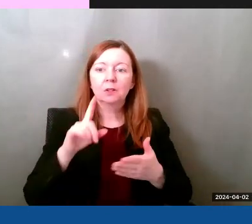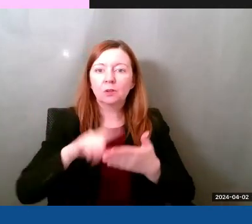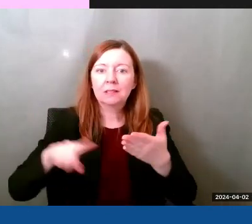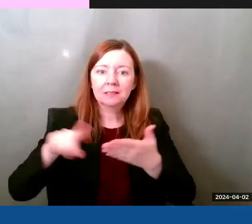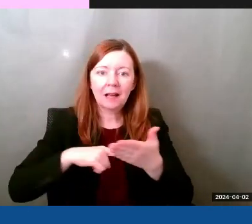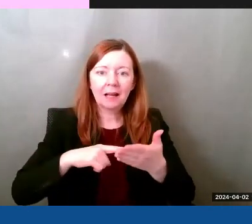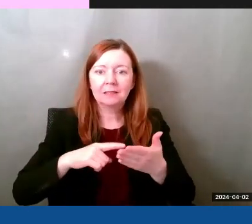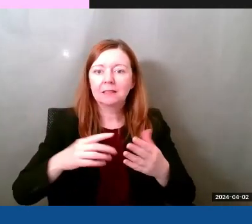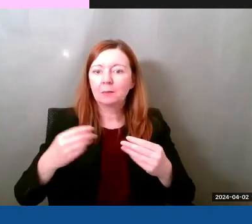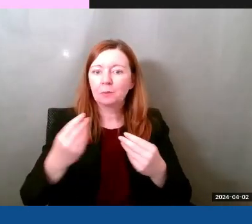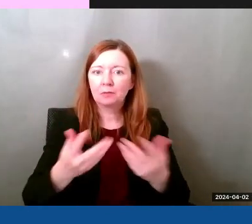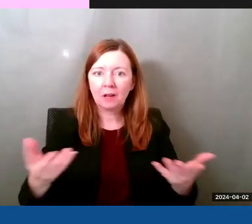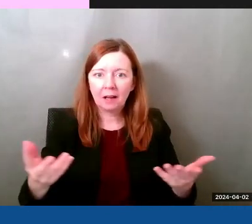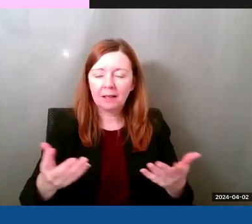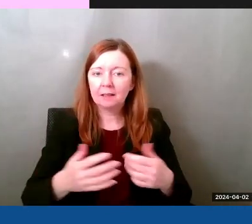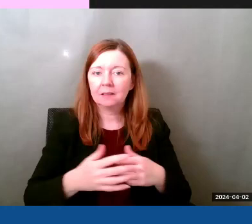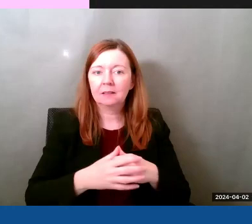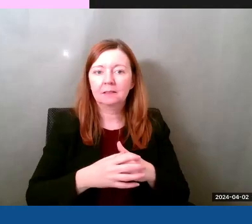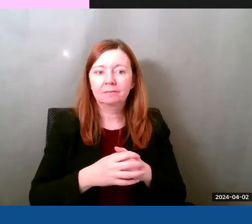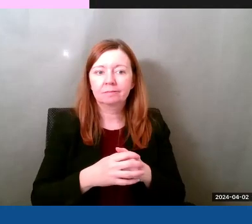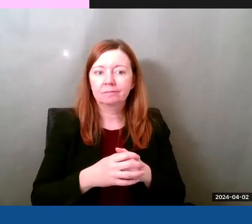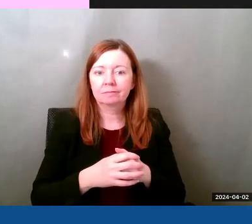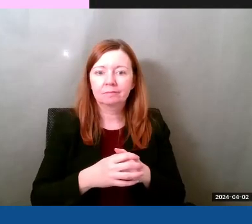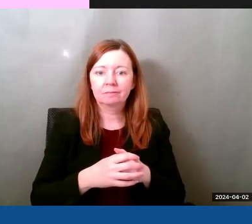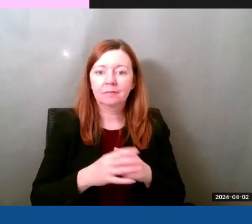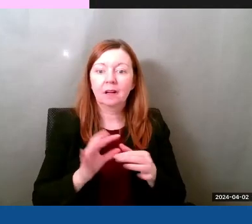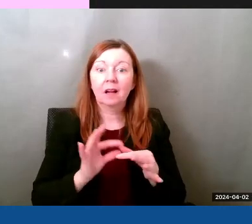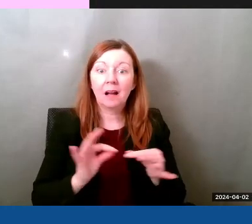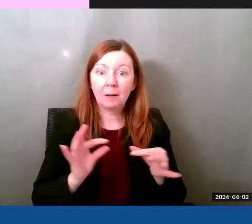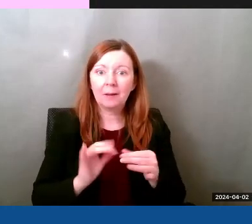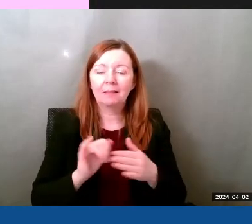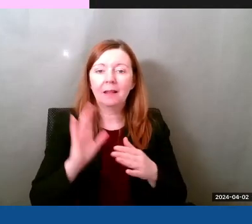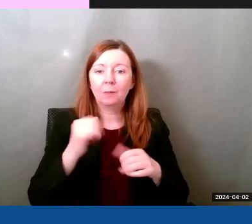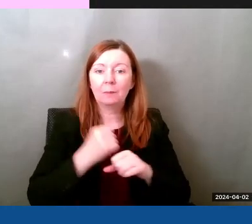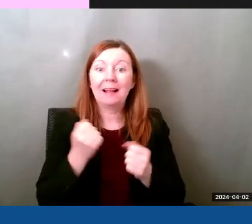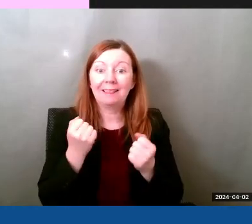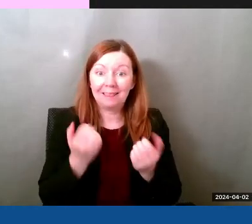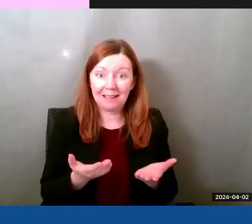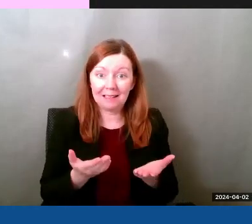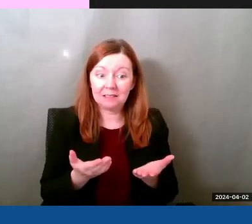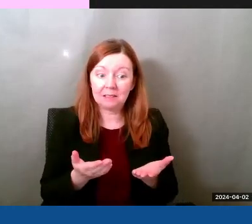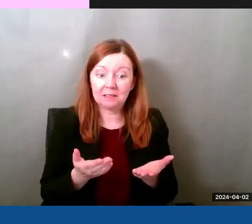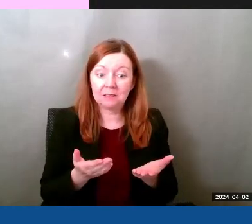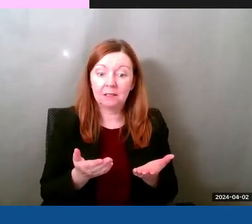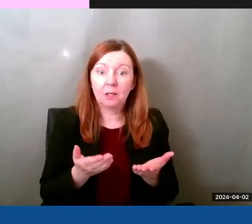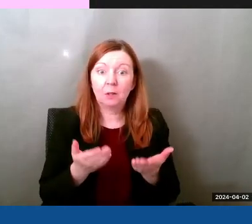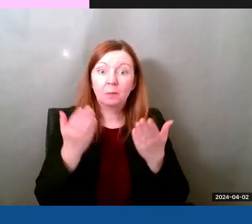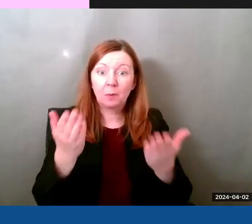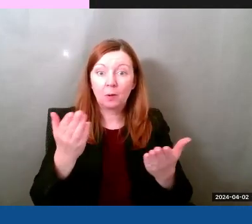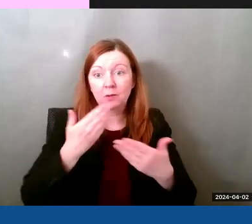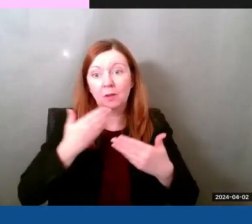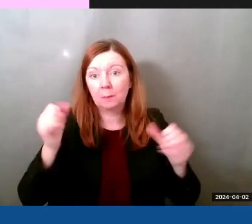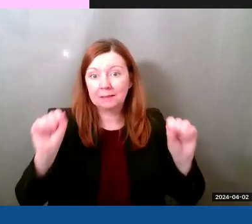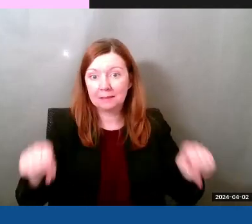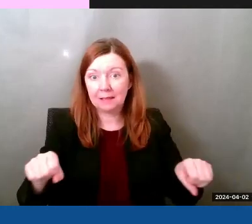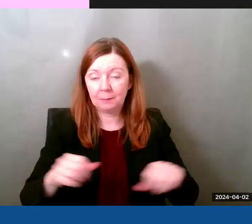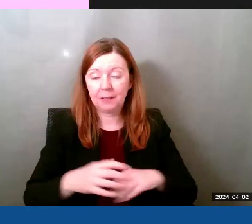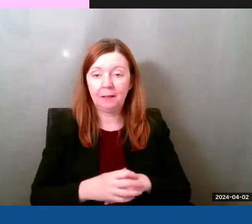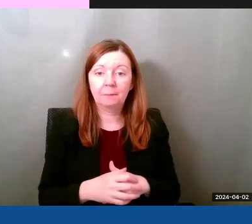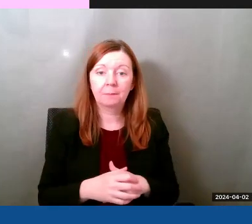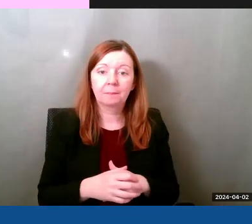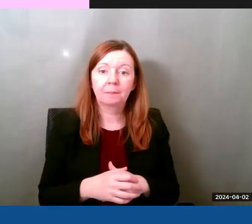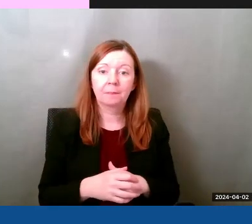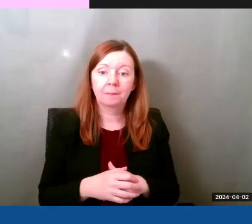criticize and provide a comment that would make this proposal as best as it can be. So